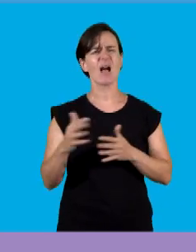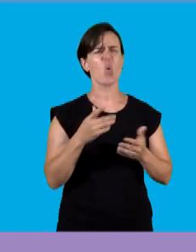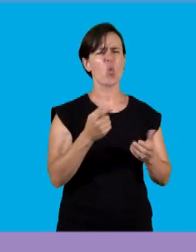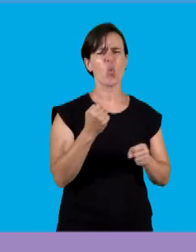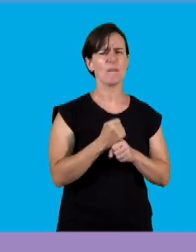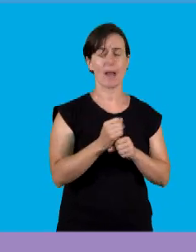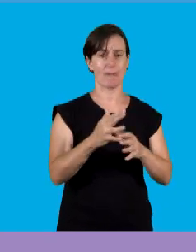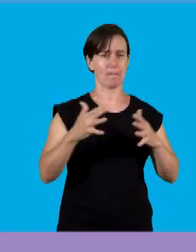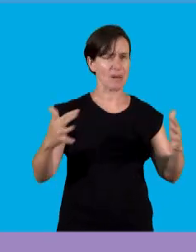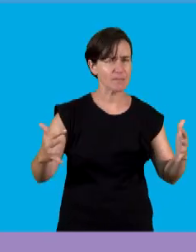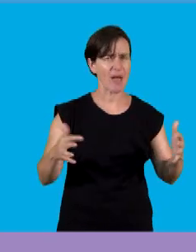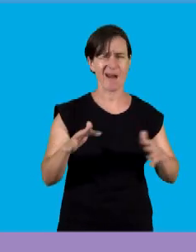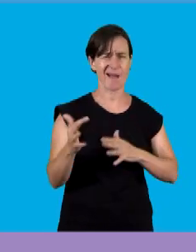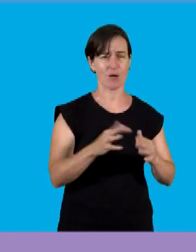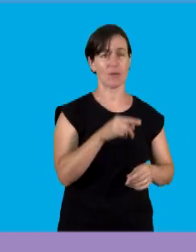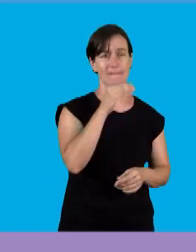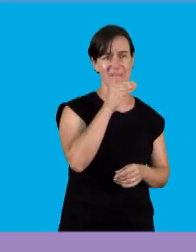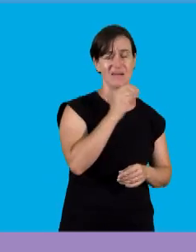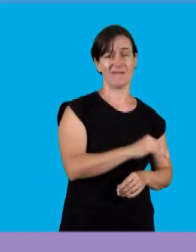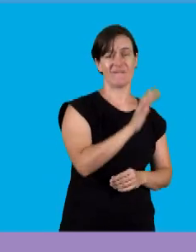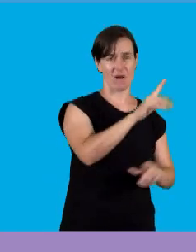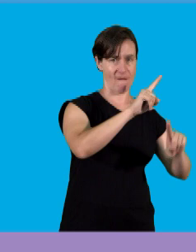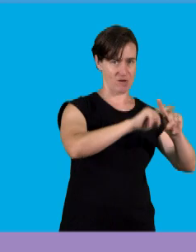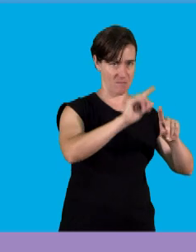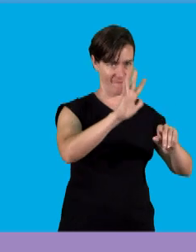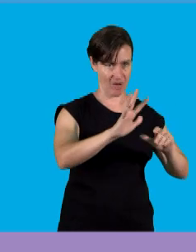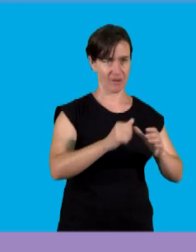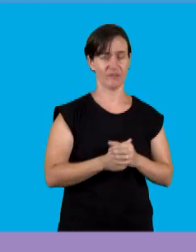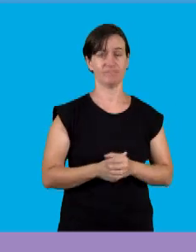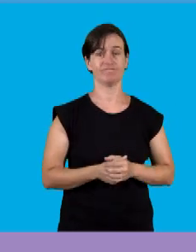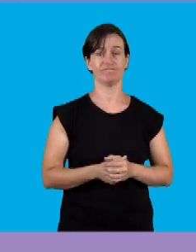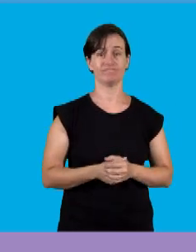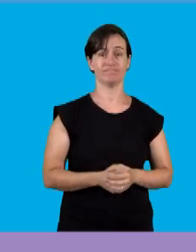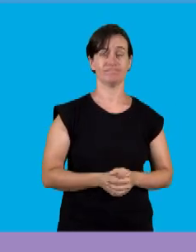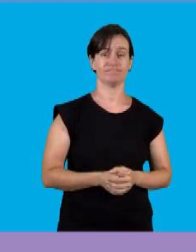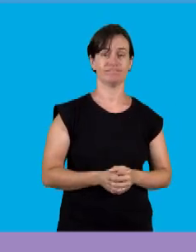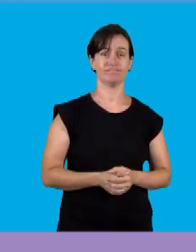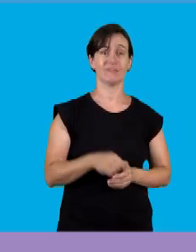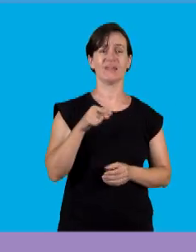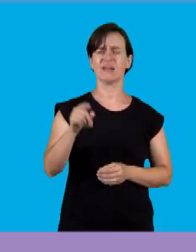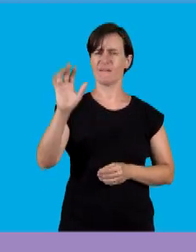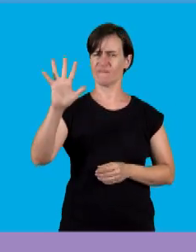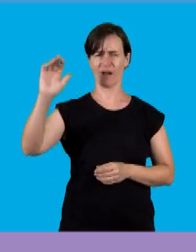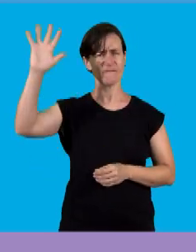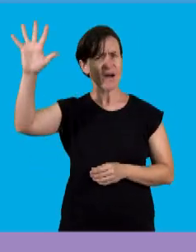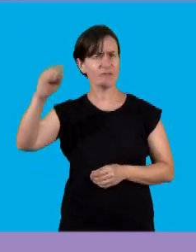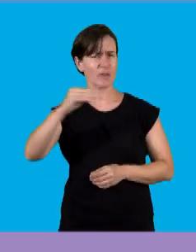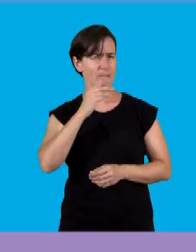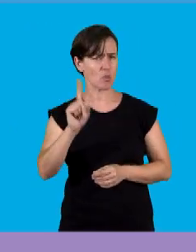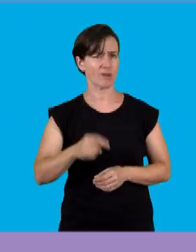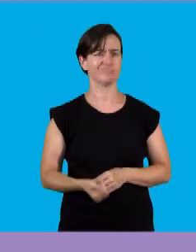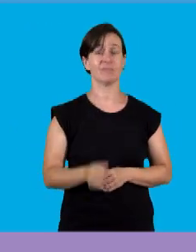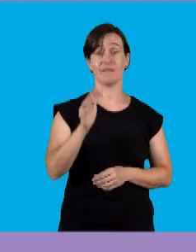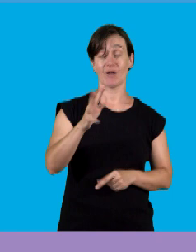5 exponent 2? That is going to be our 5 multiplied by our 5. And what about our 5 exponent